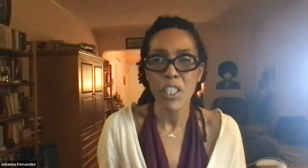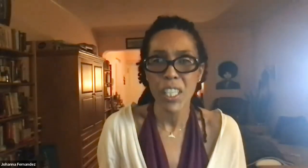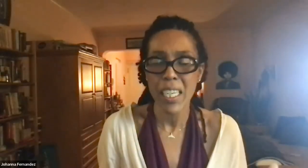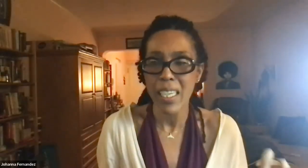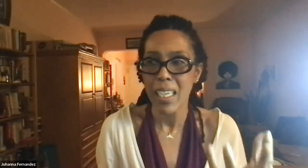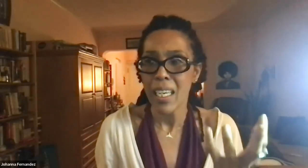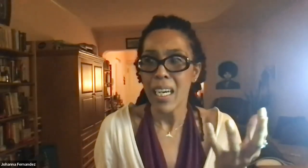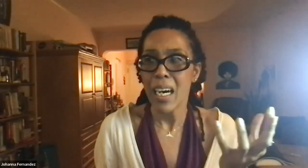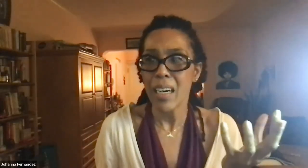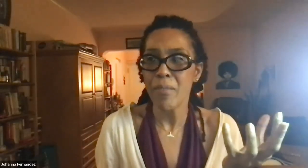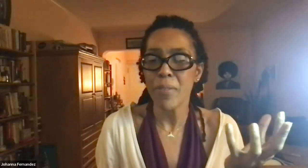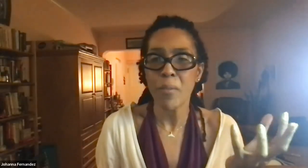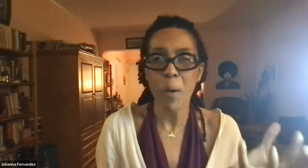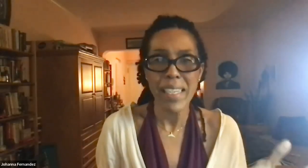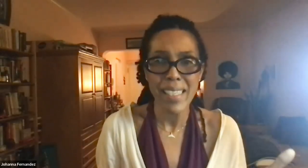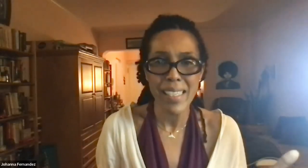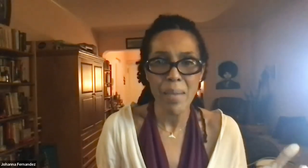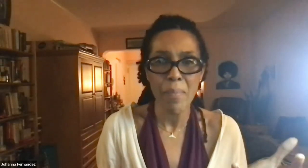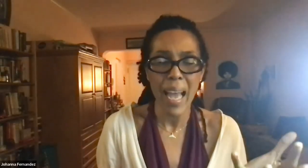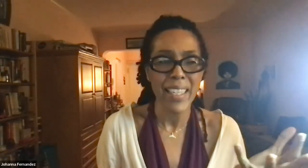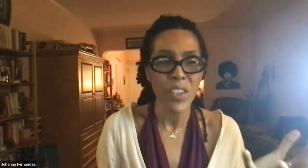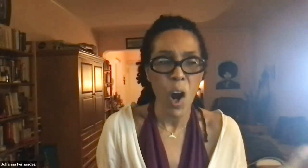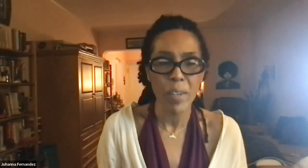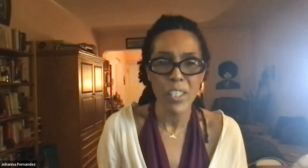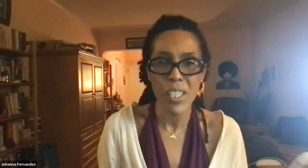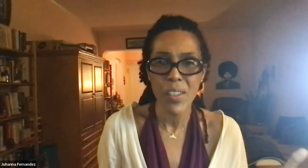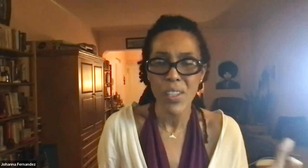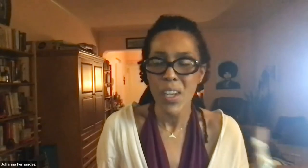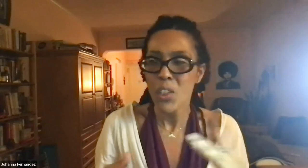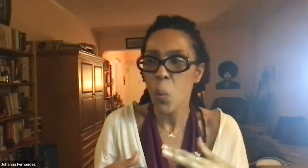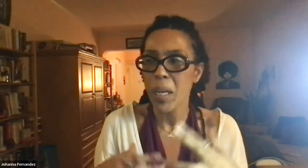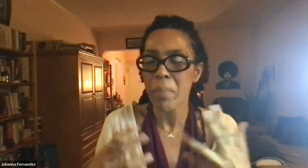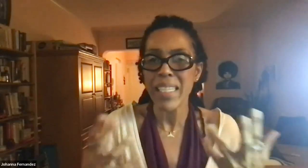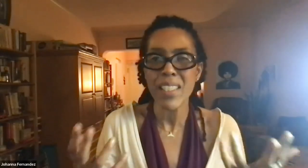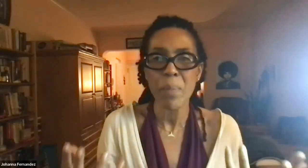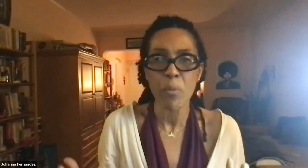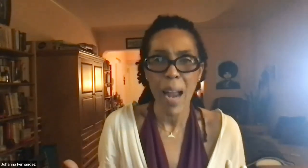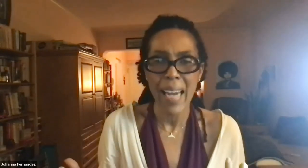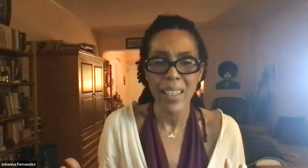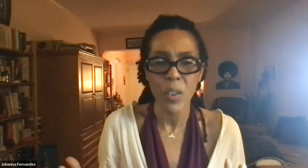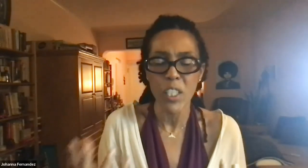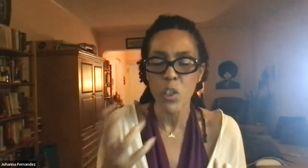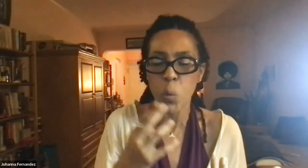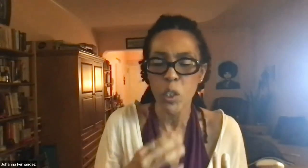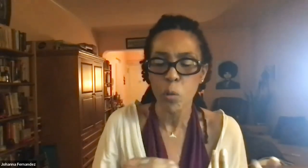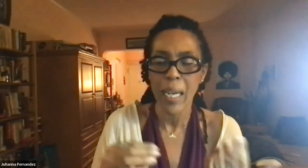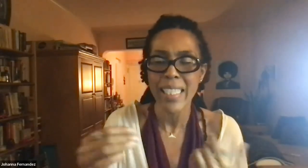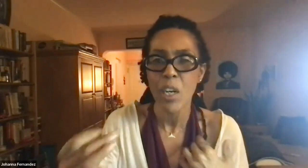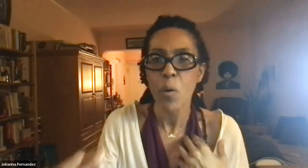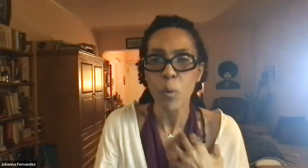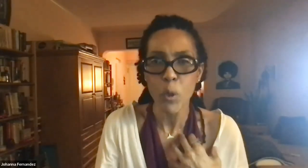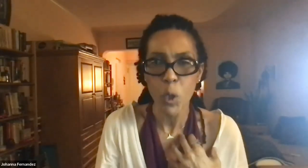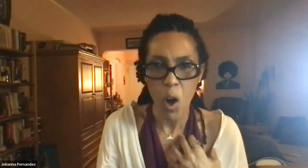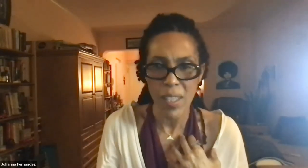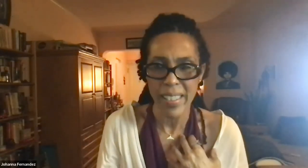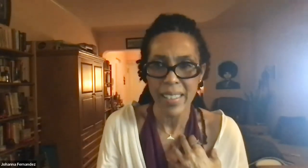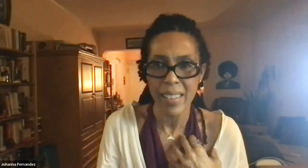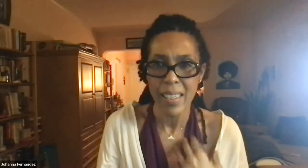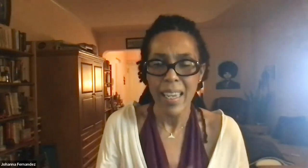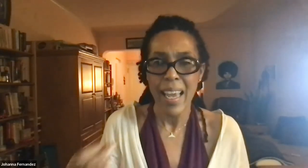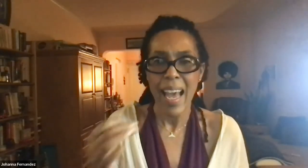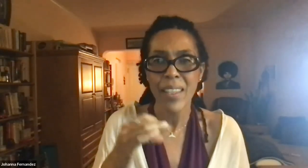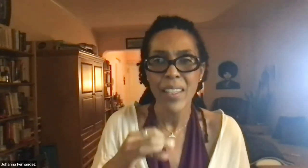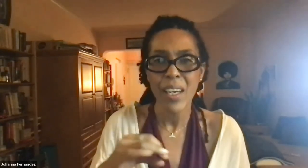had a critique of racism and its origins. So what it means to be radical is to address root